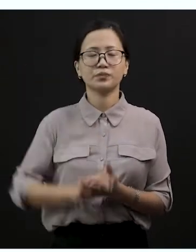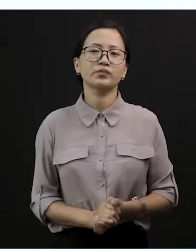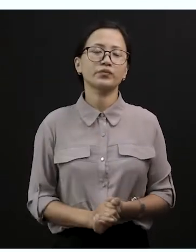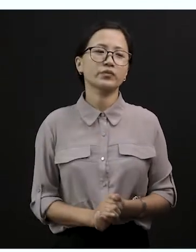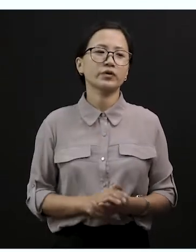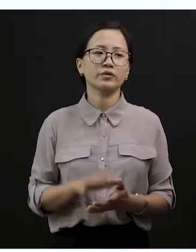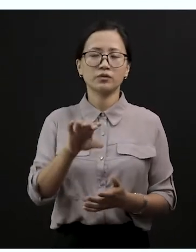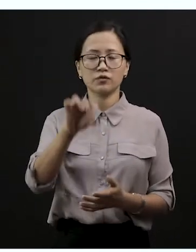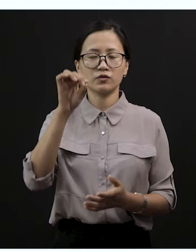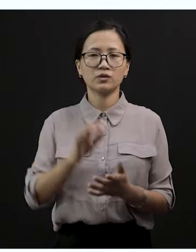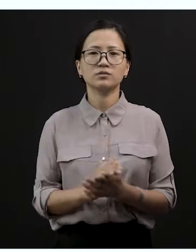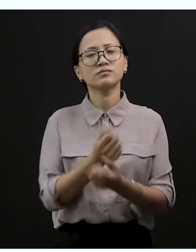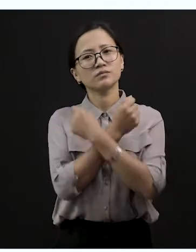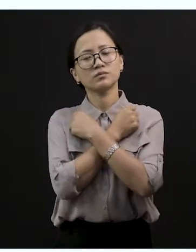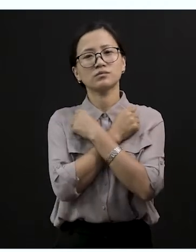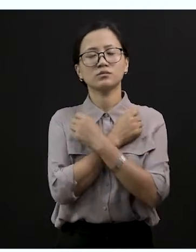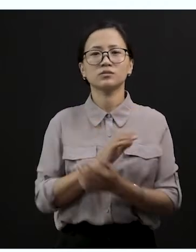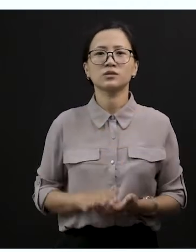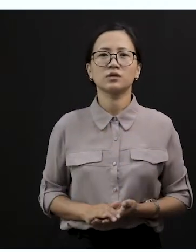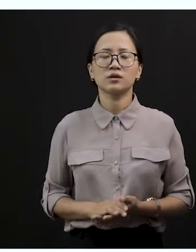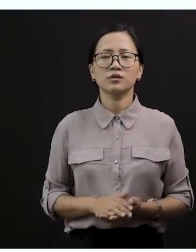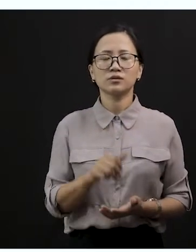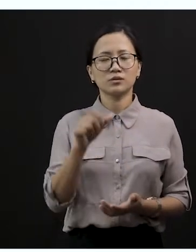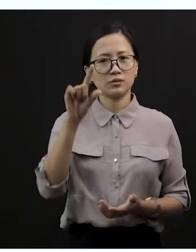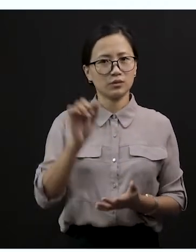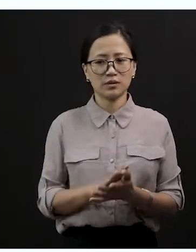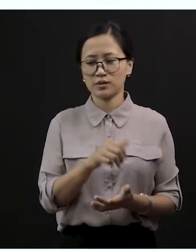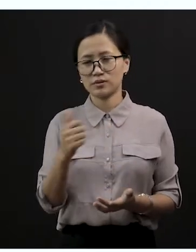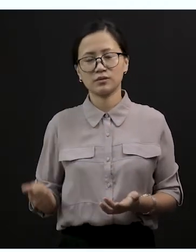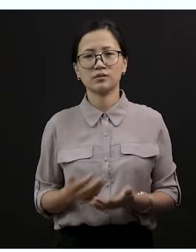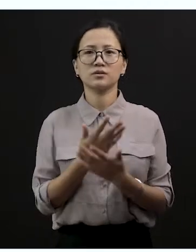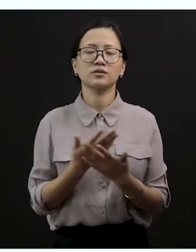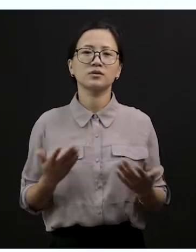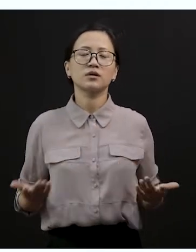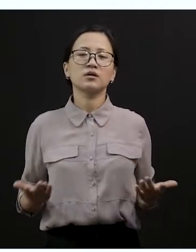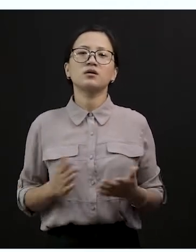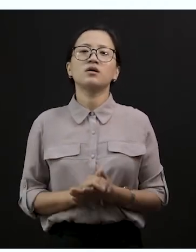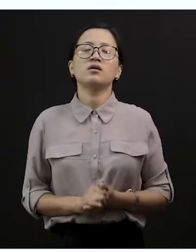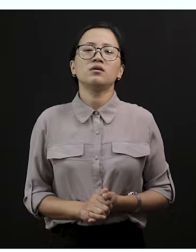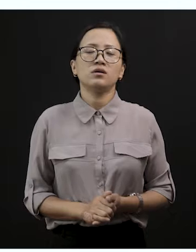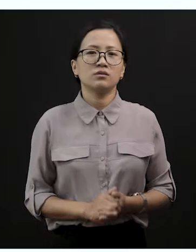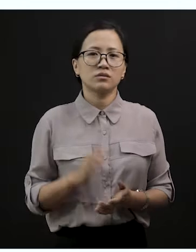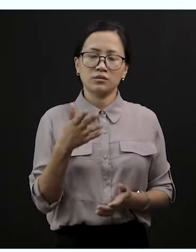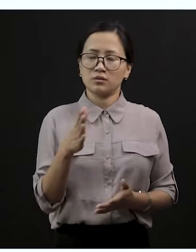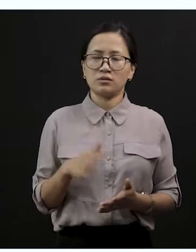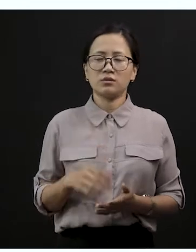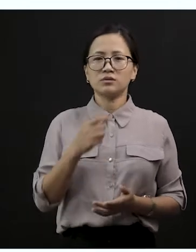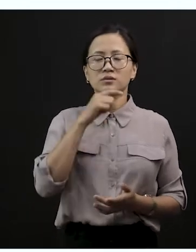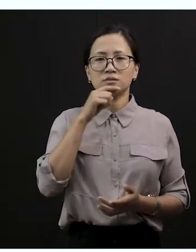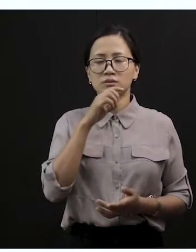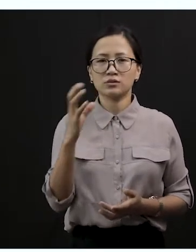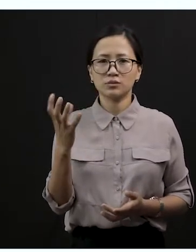Lima was fond of tomato soup and he will do anything for a bowl of soup. But there was no tomato